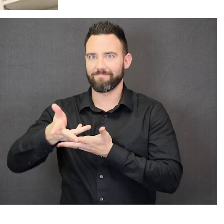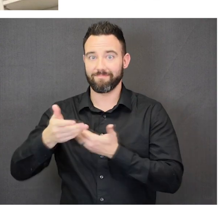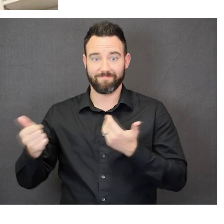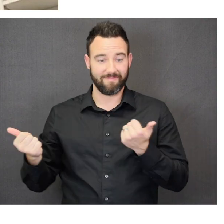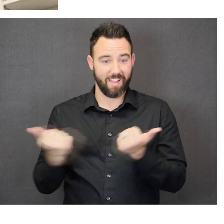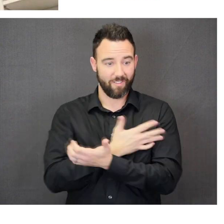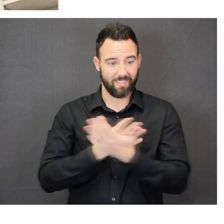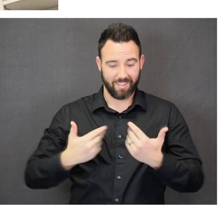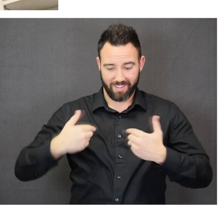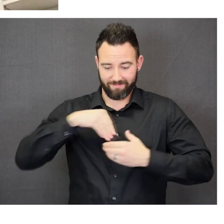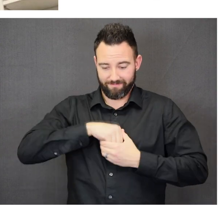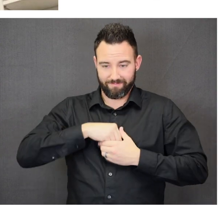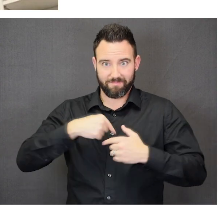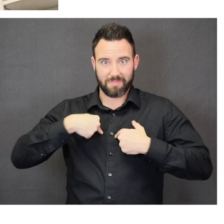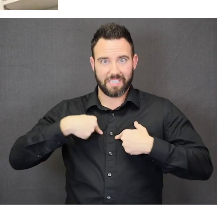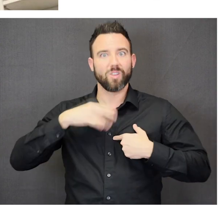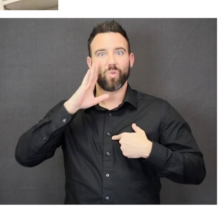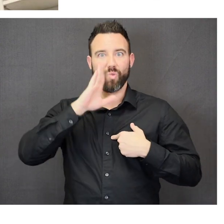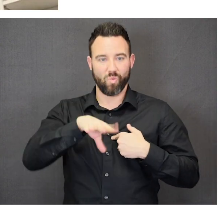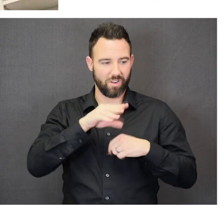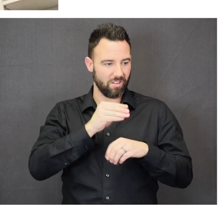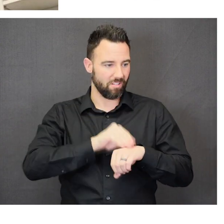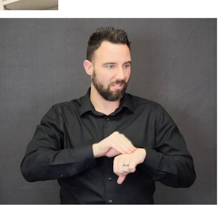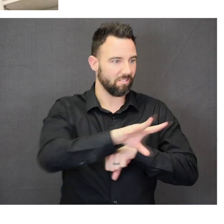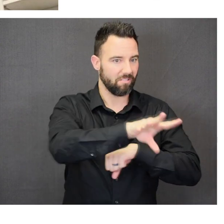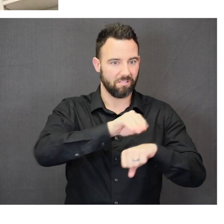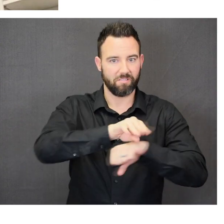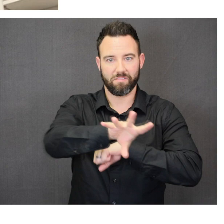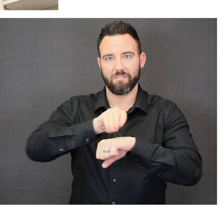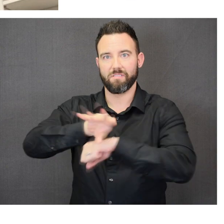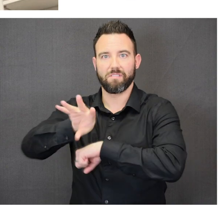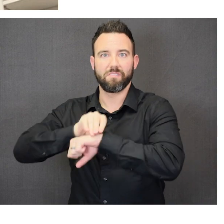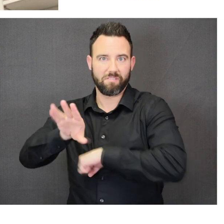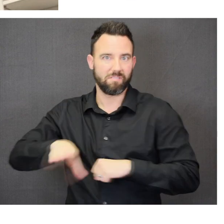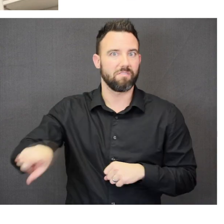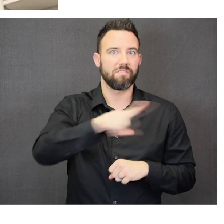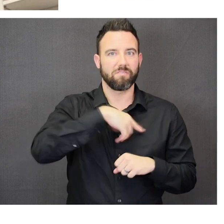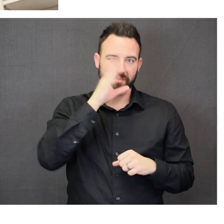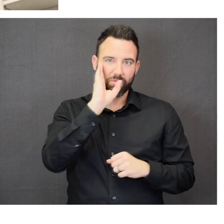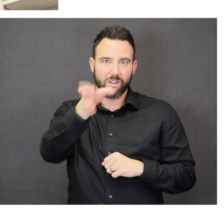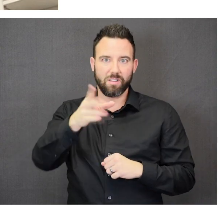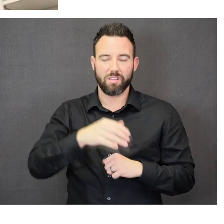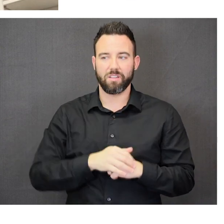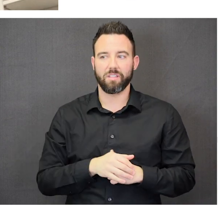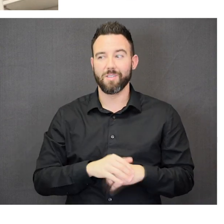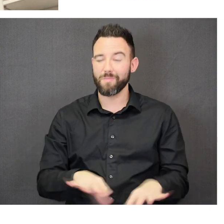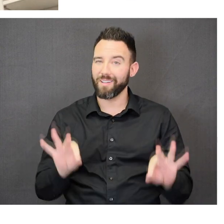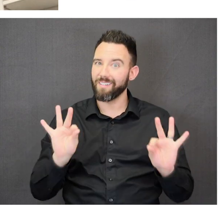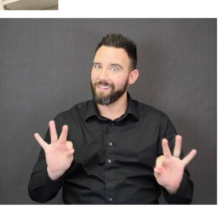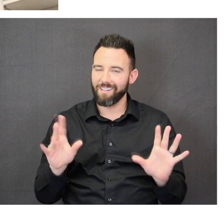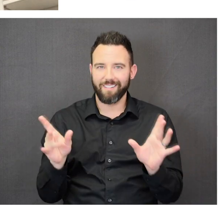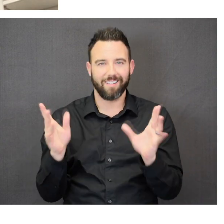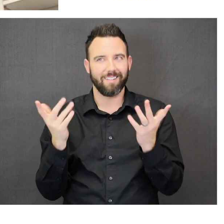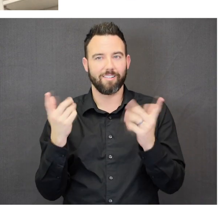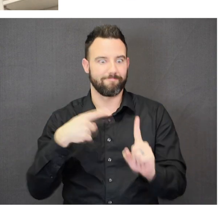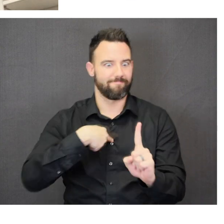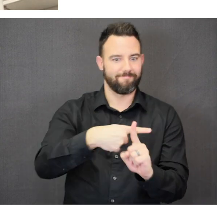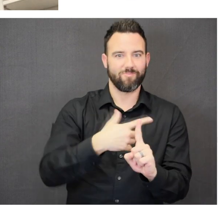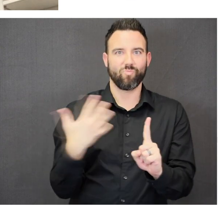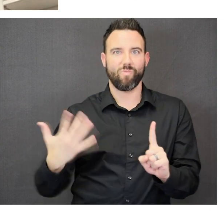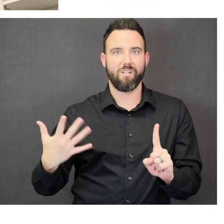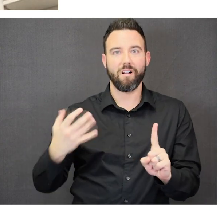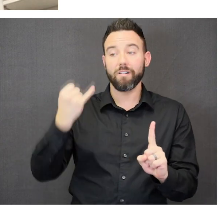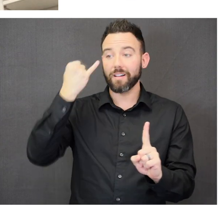on everyone else. And this actually puts us in a beautiful position to actually be able to help regulate